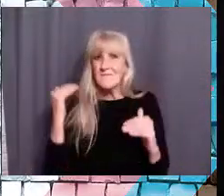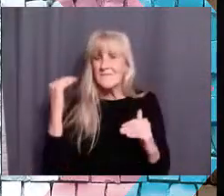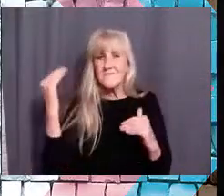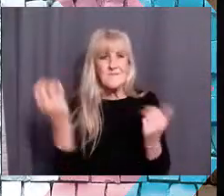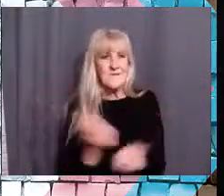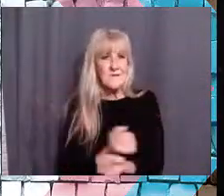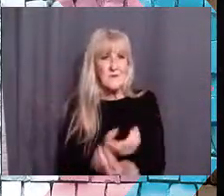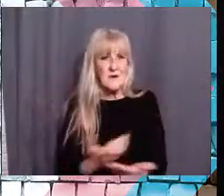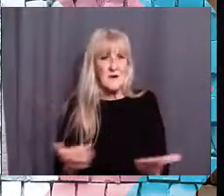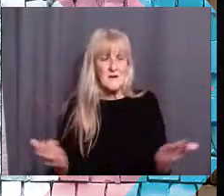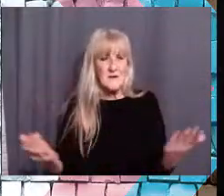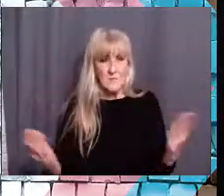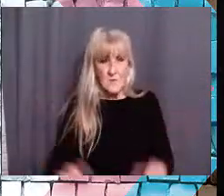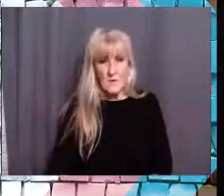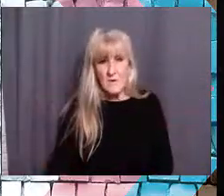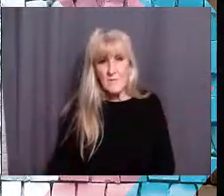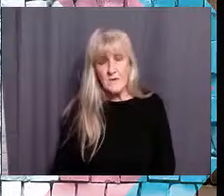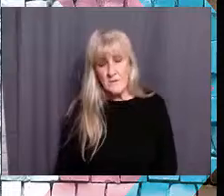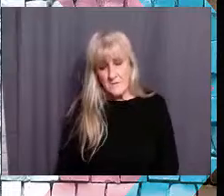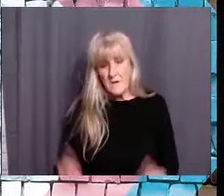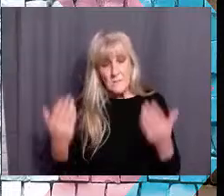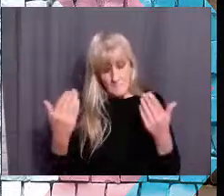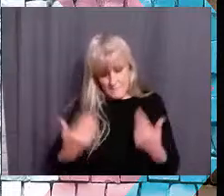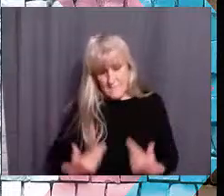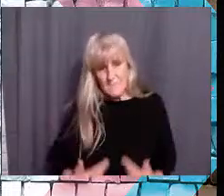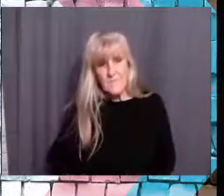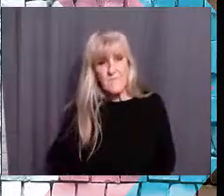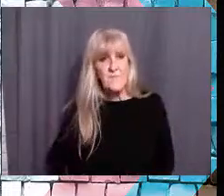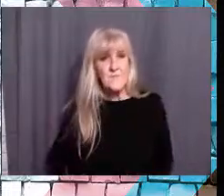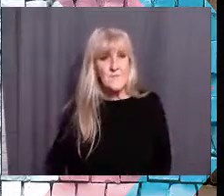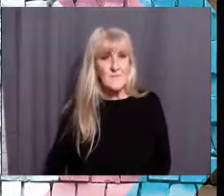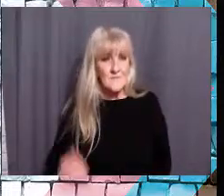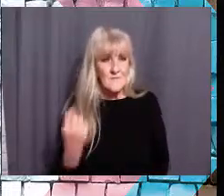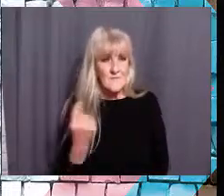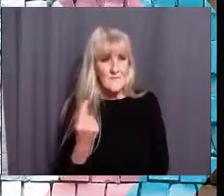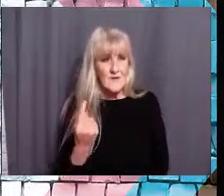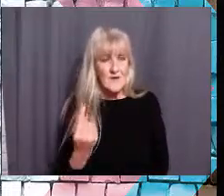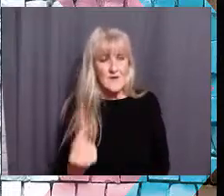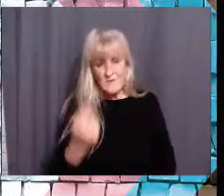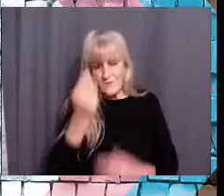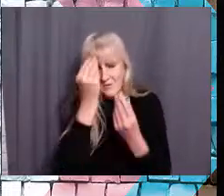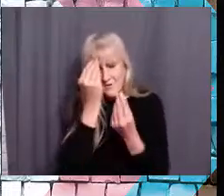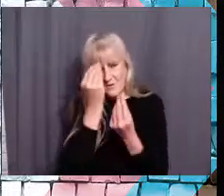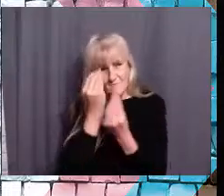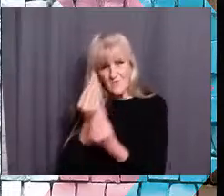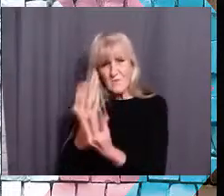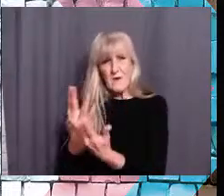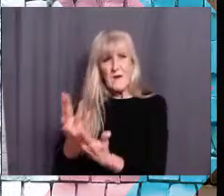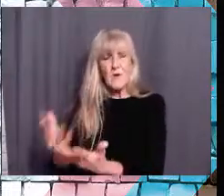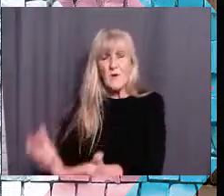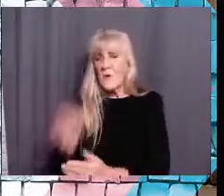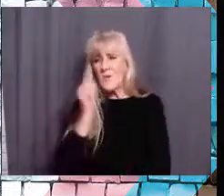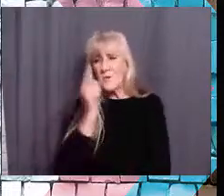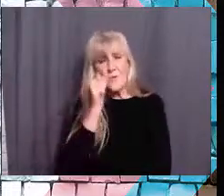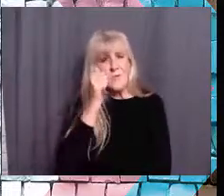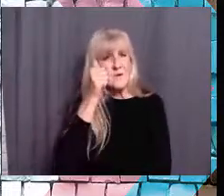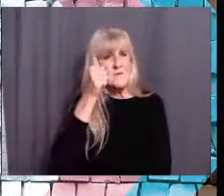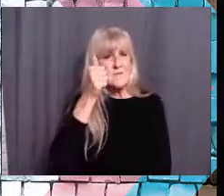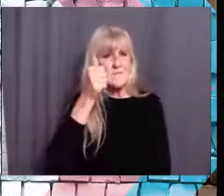me. I was the one who said to him tomorrow, I